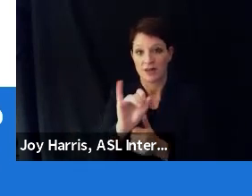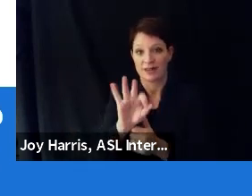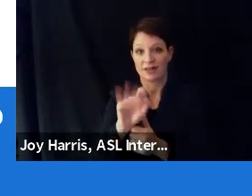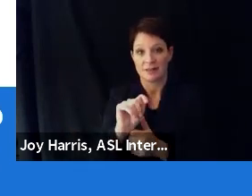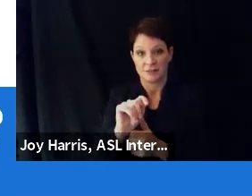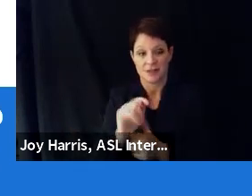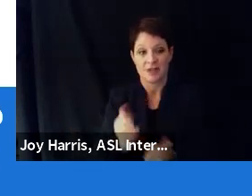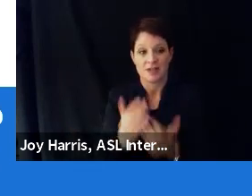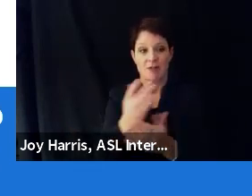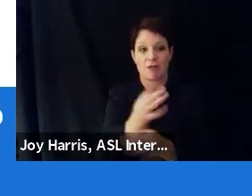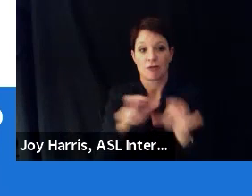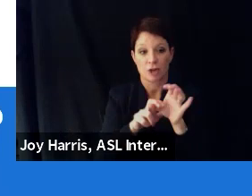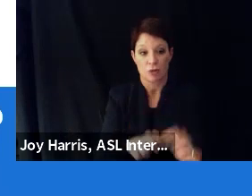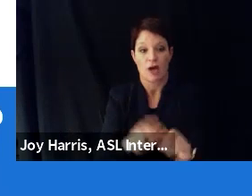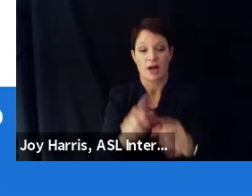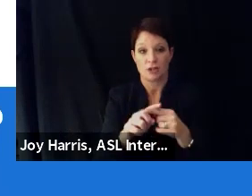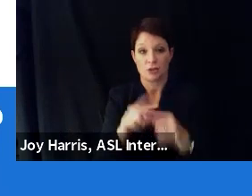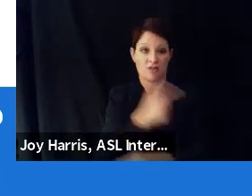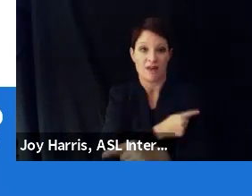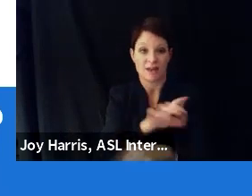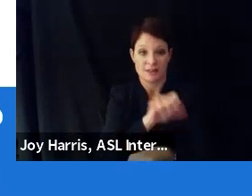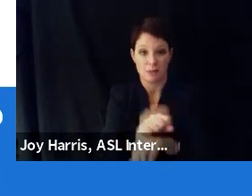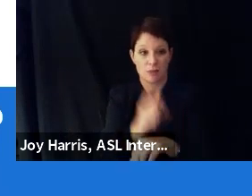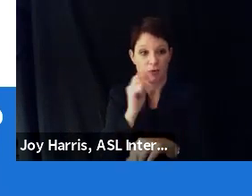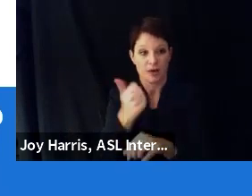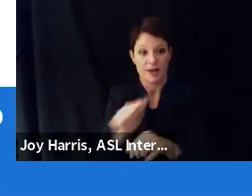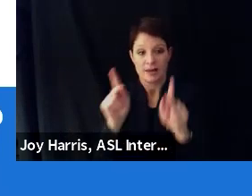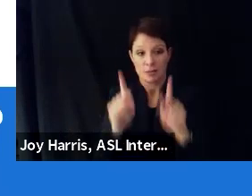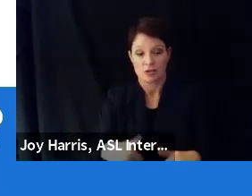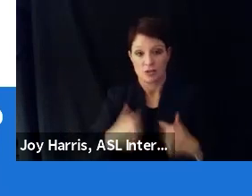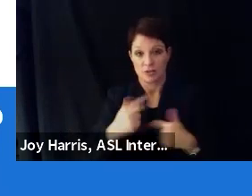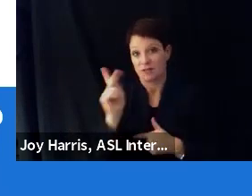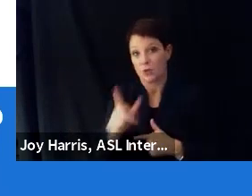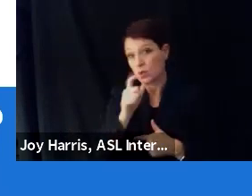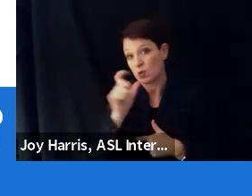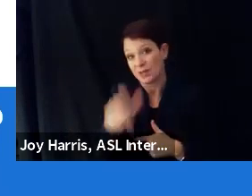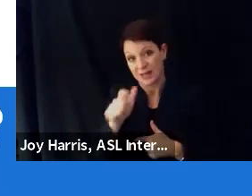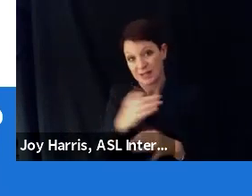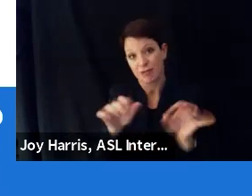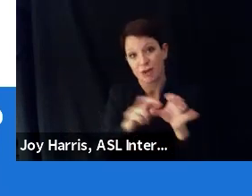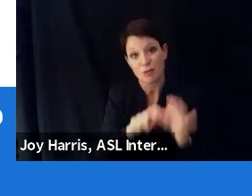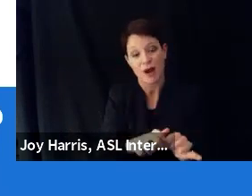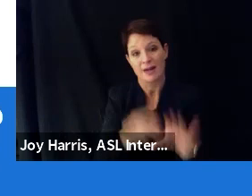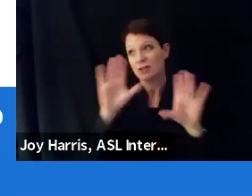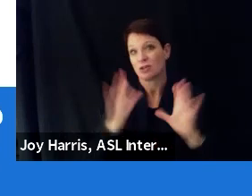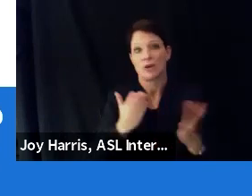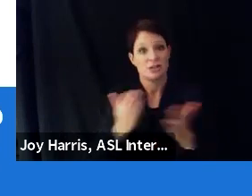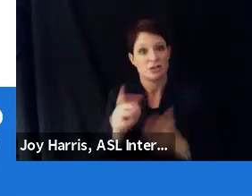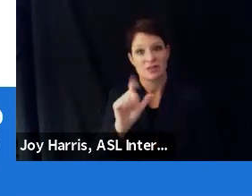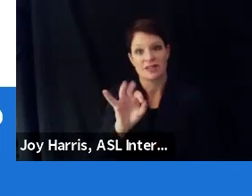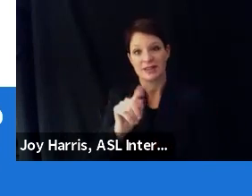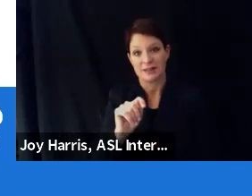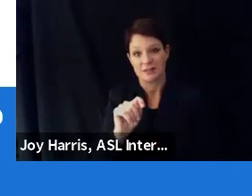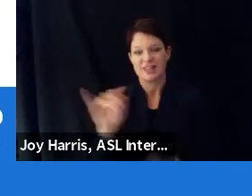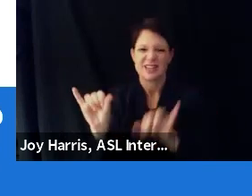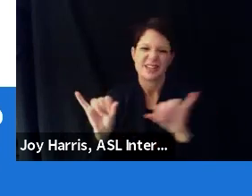is offering free rides to vaccine appointments for any Philadelphia residents who need them. So this is also a really great service. Lyft is similar